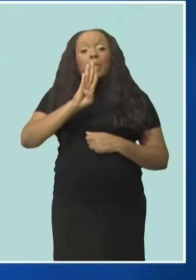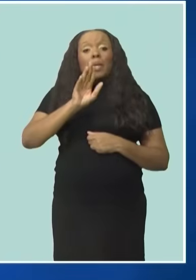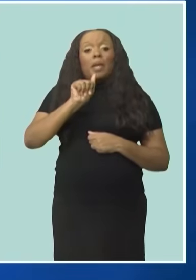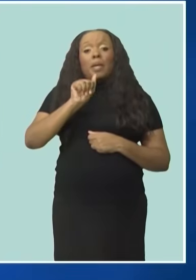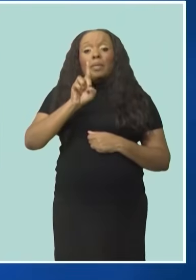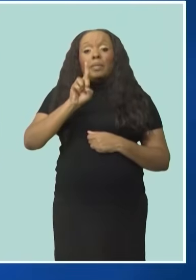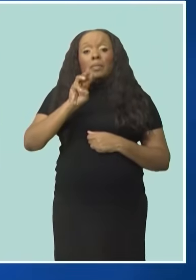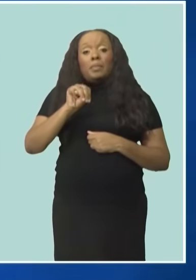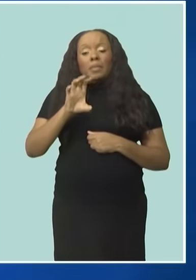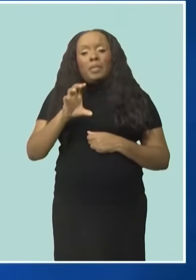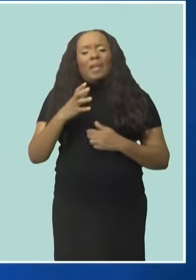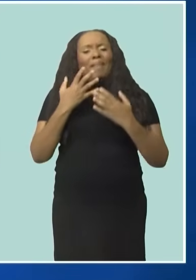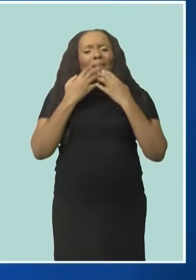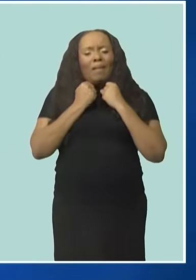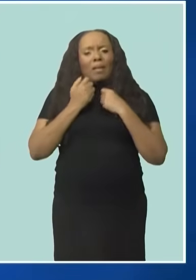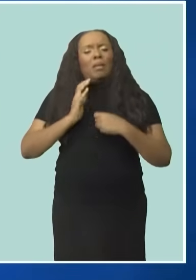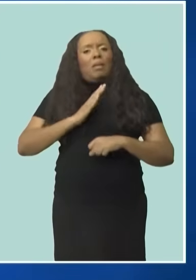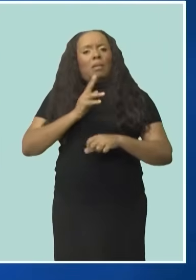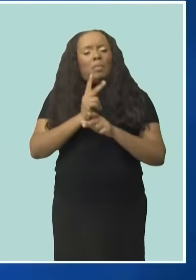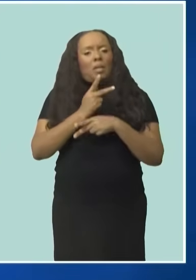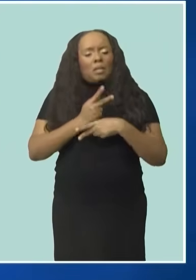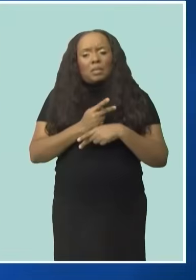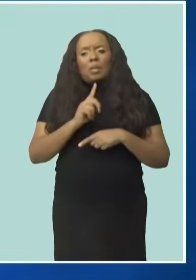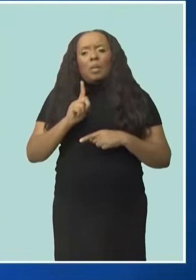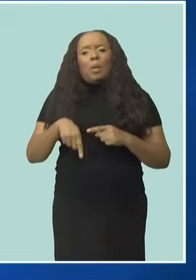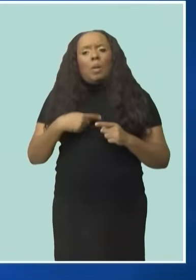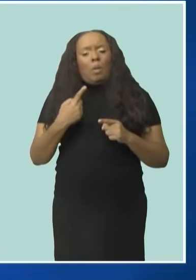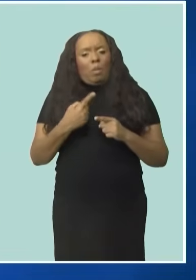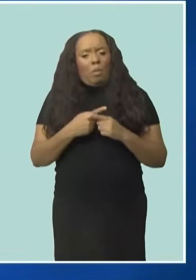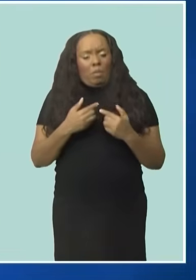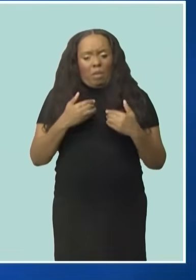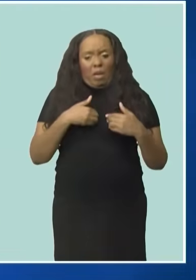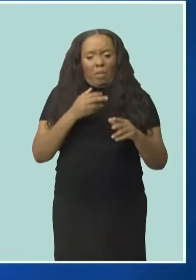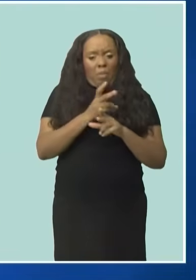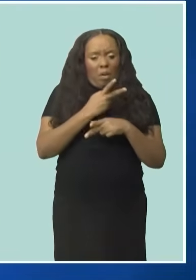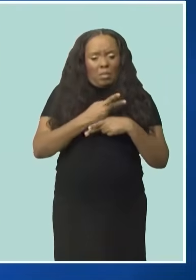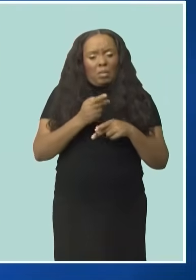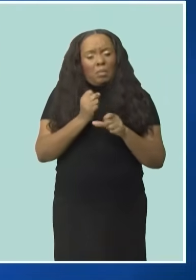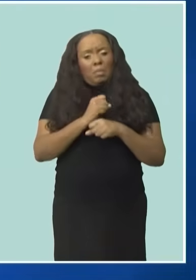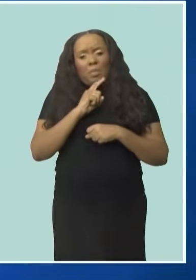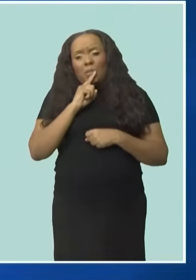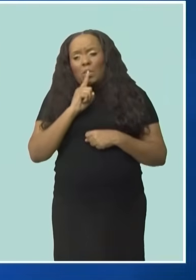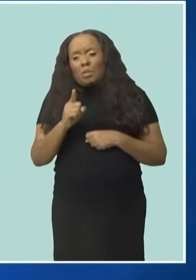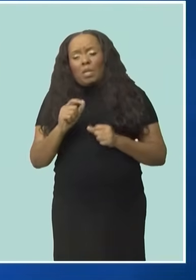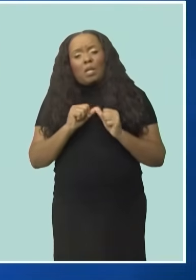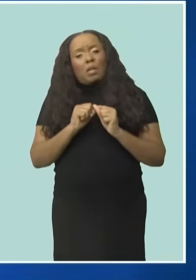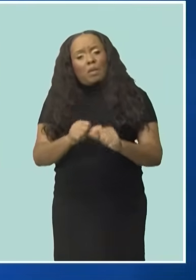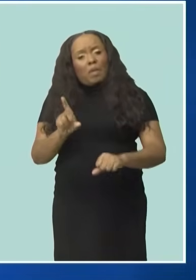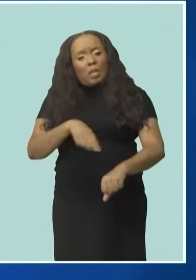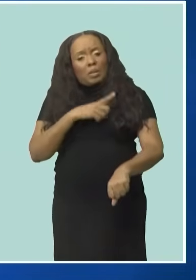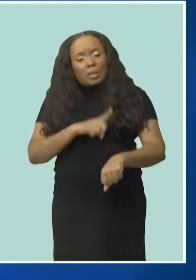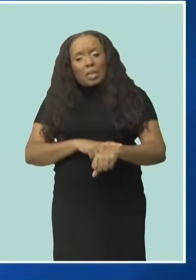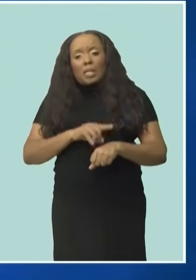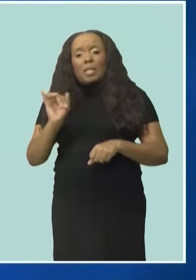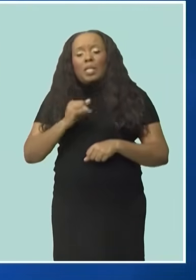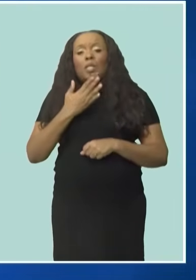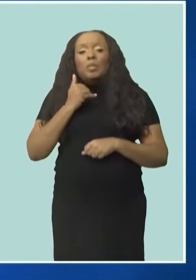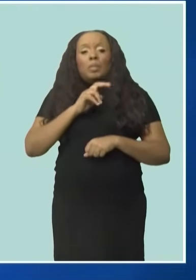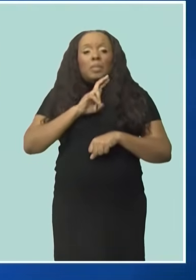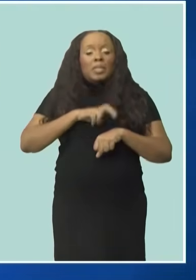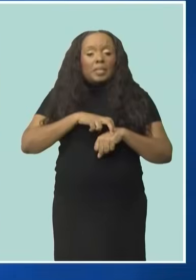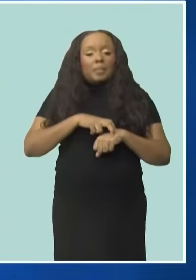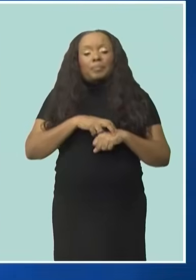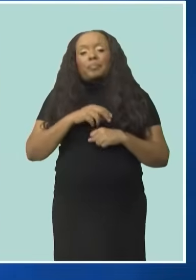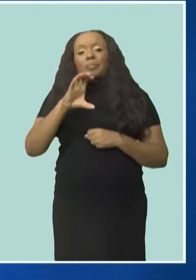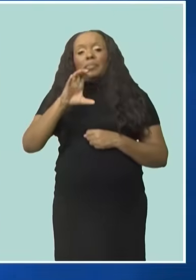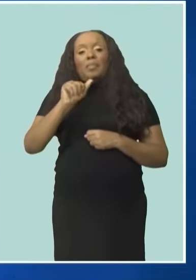products that extend shelf life and reduce waste. Examples are sweet potato, breadfruit, and